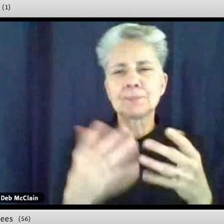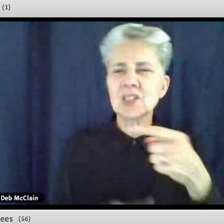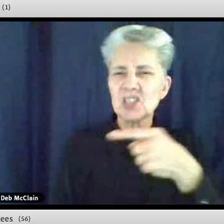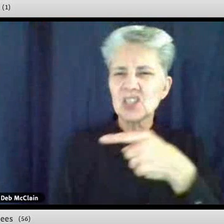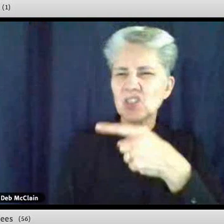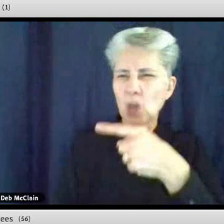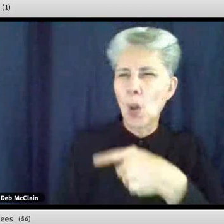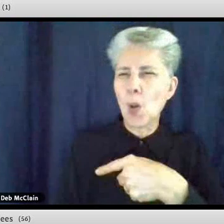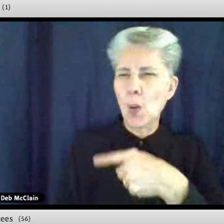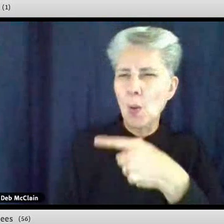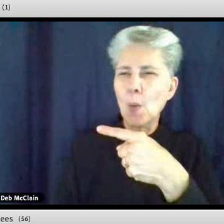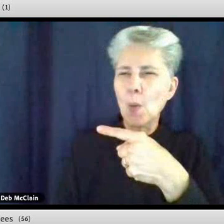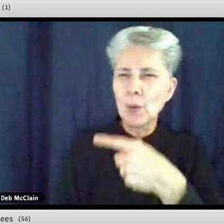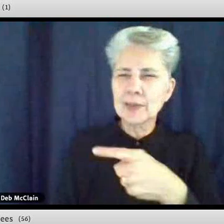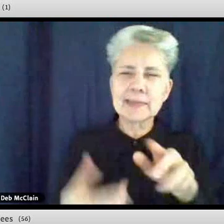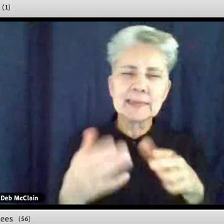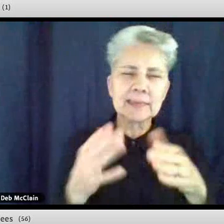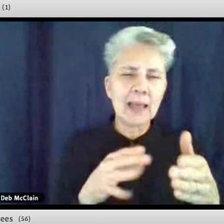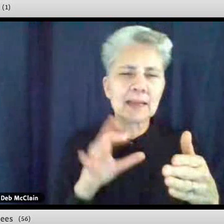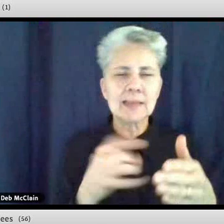8, hospitalizations 45.